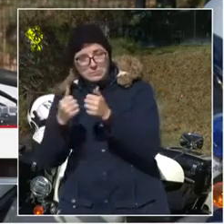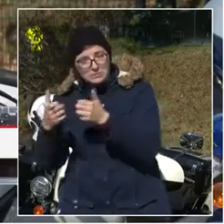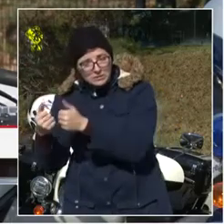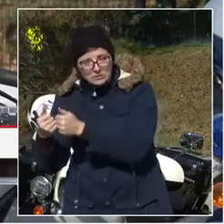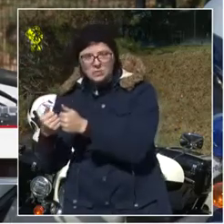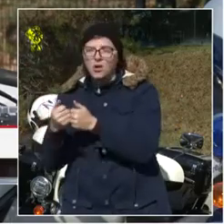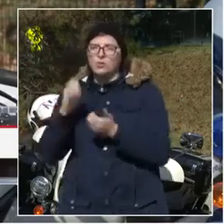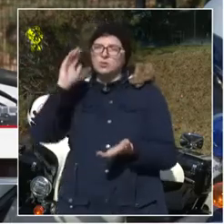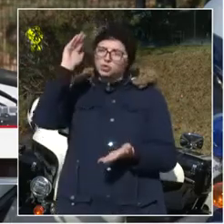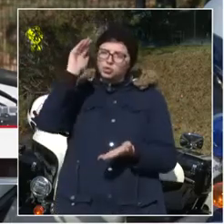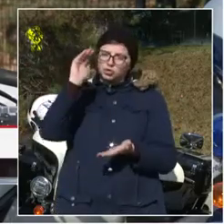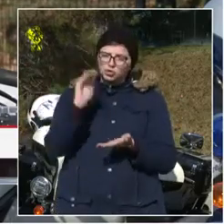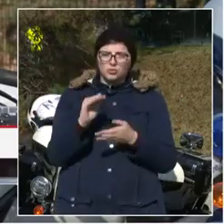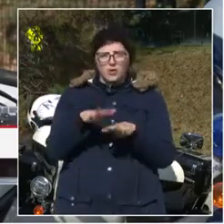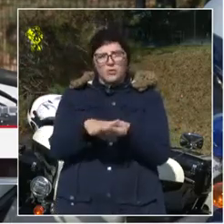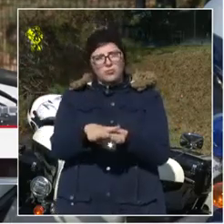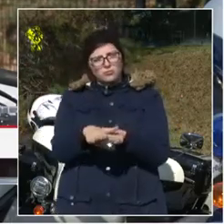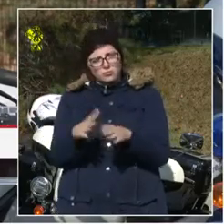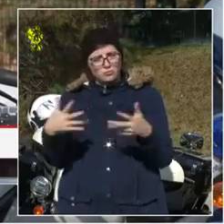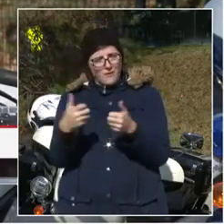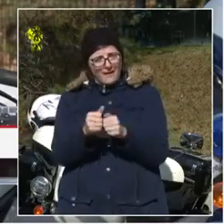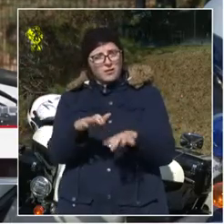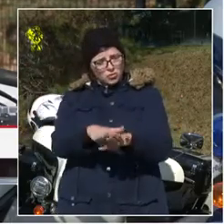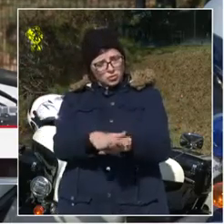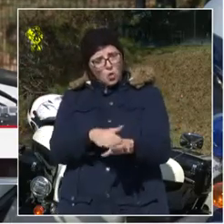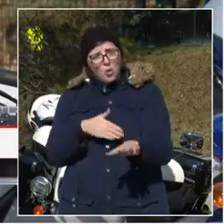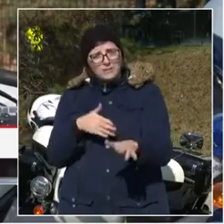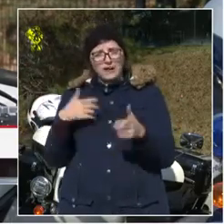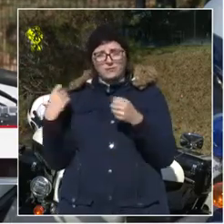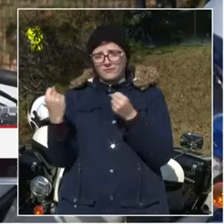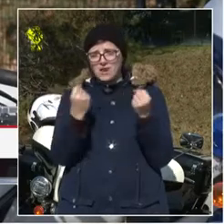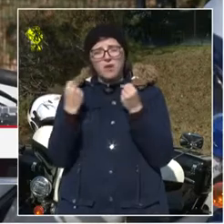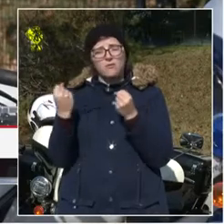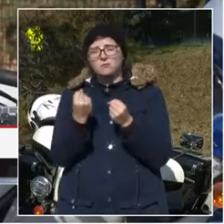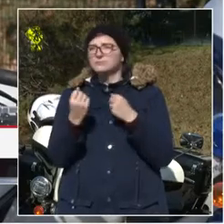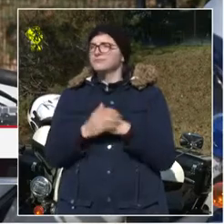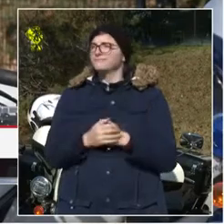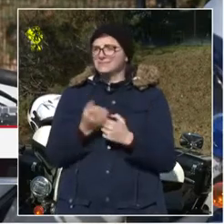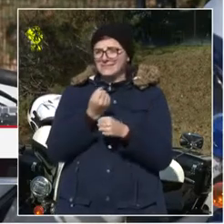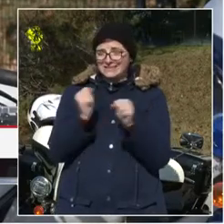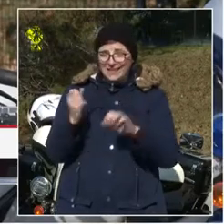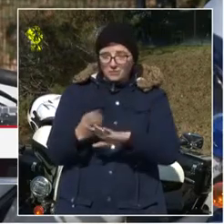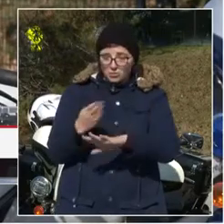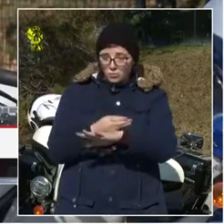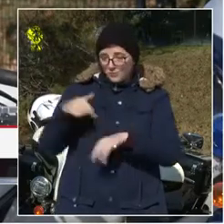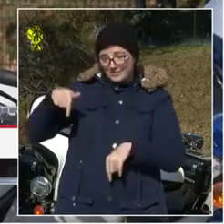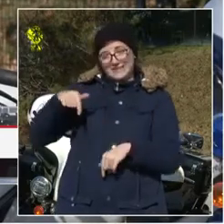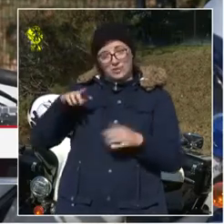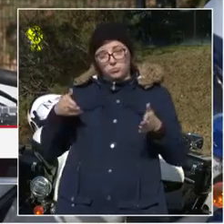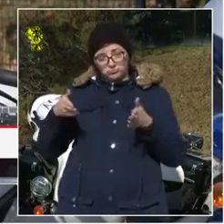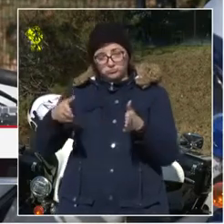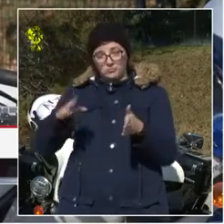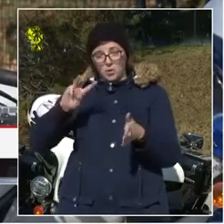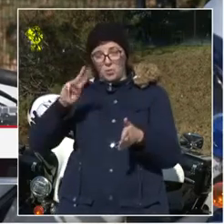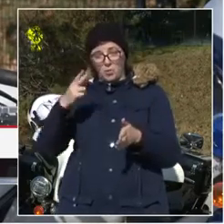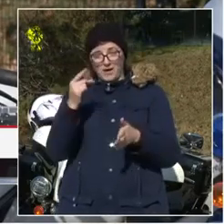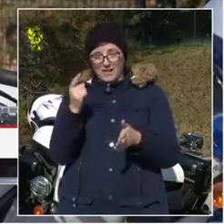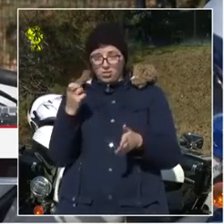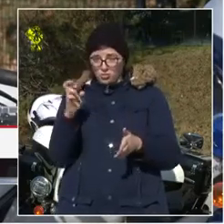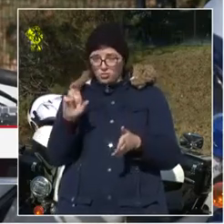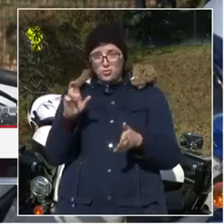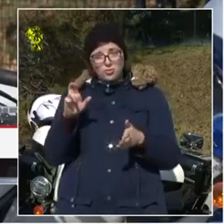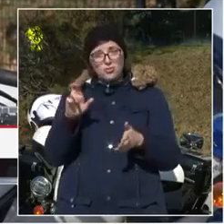vehicles and improve pedestrian and bicycle safety. So some of the safety improvements along Wheeler Road that you see today